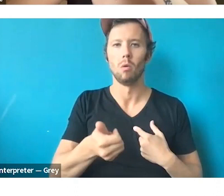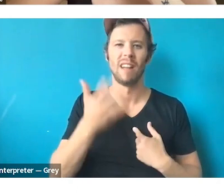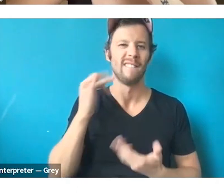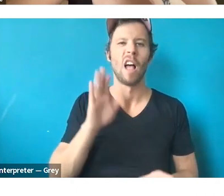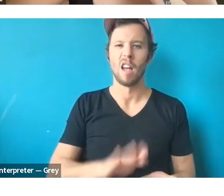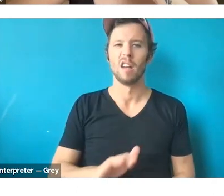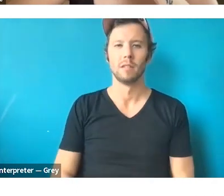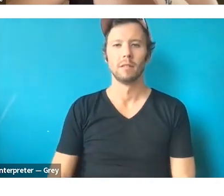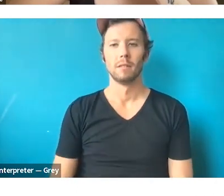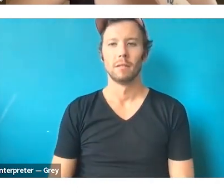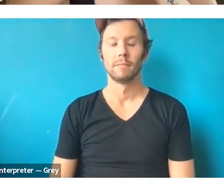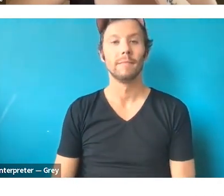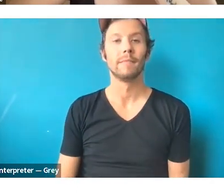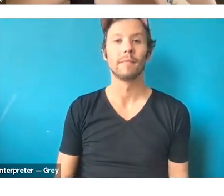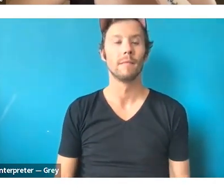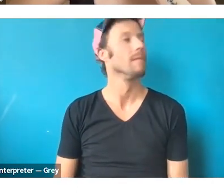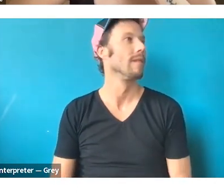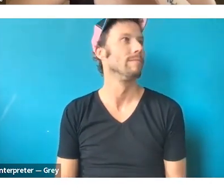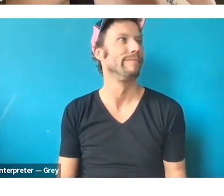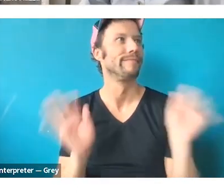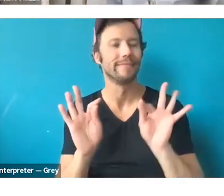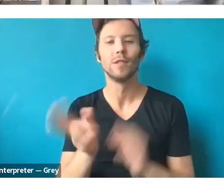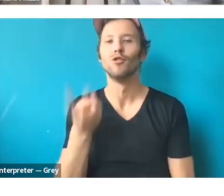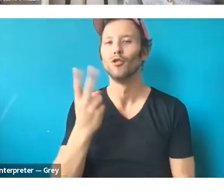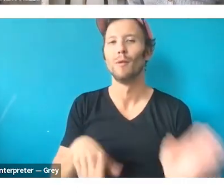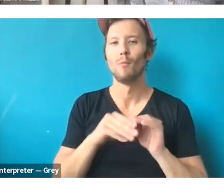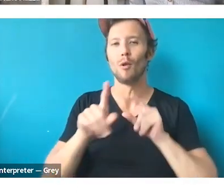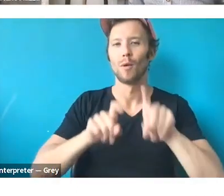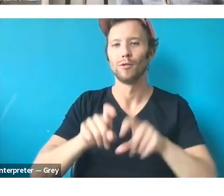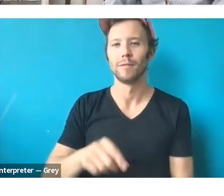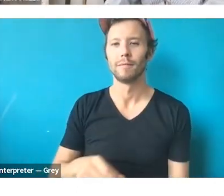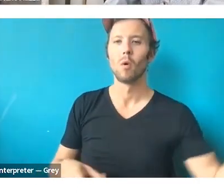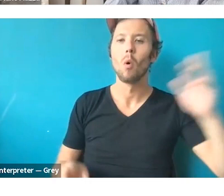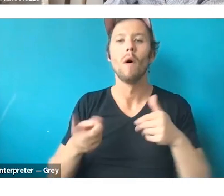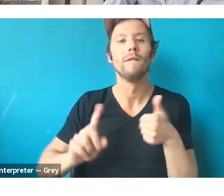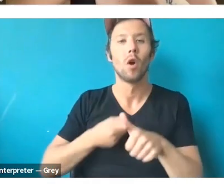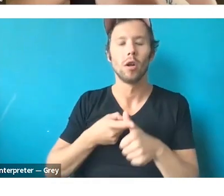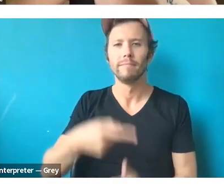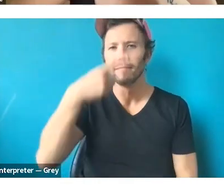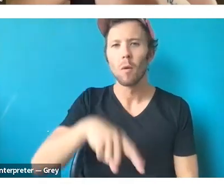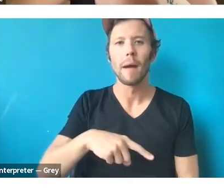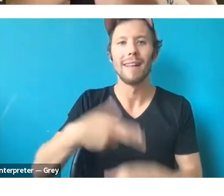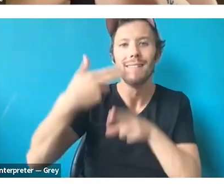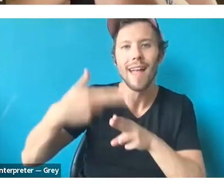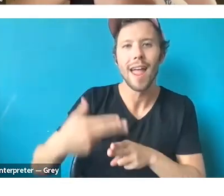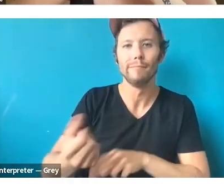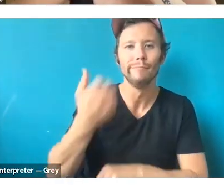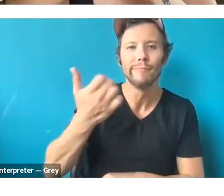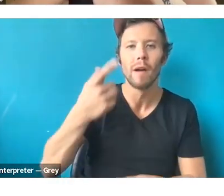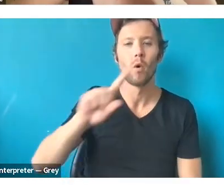Absolutely. In the Q&A, we have two interesting questions. One is, yes, just the names of some invasive plants that can be used